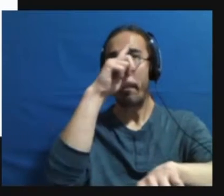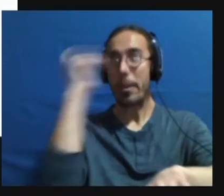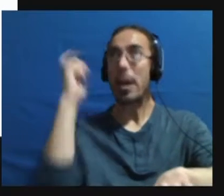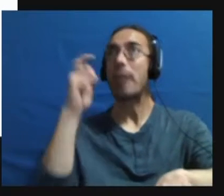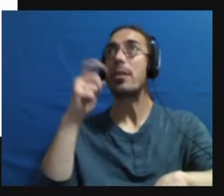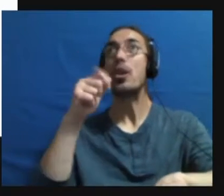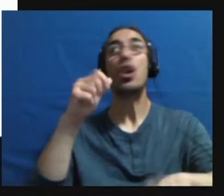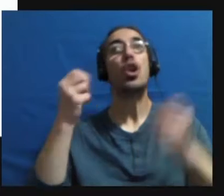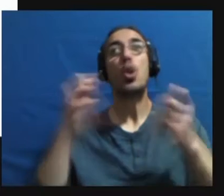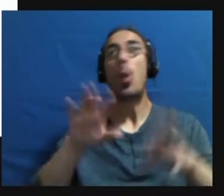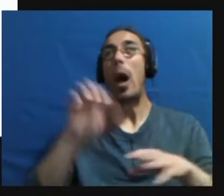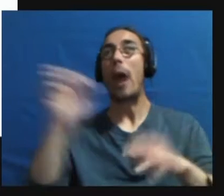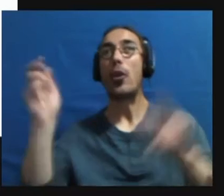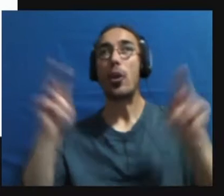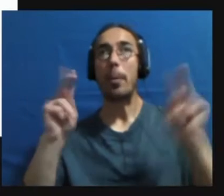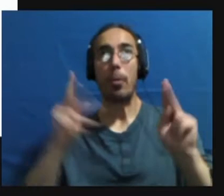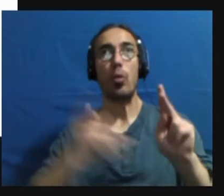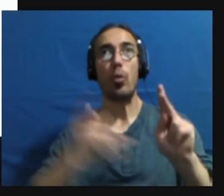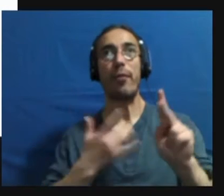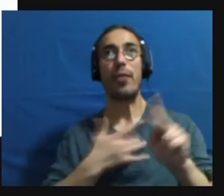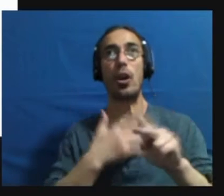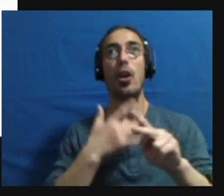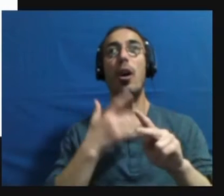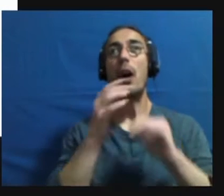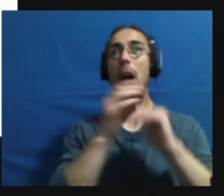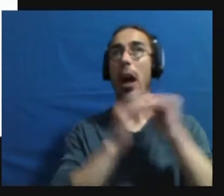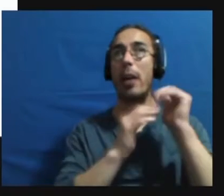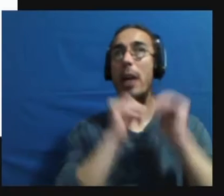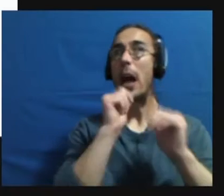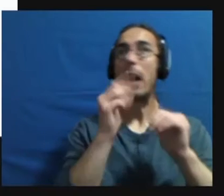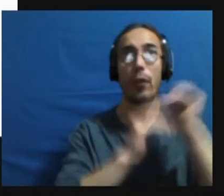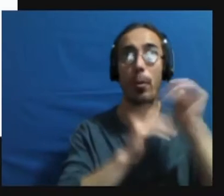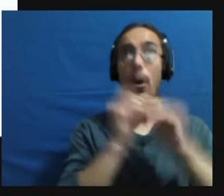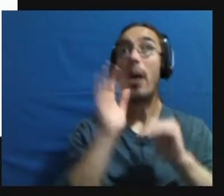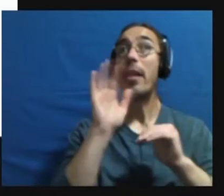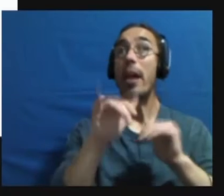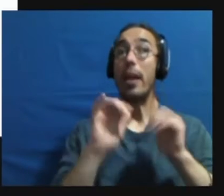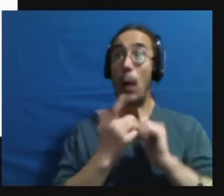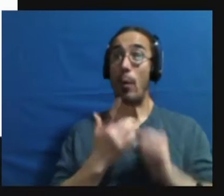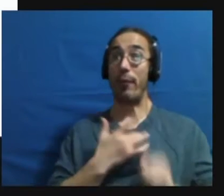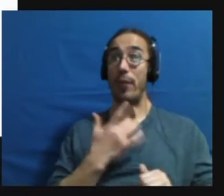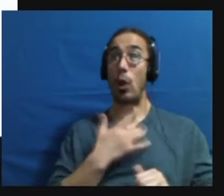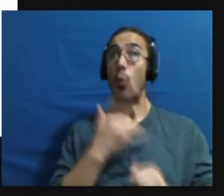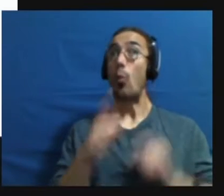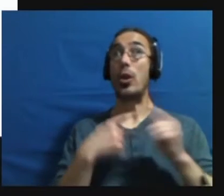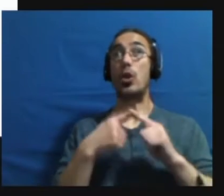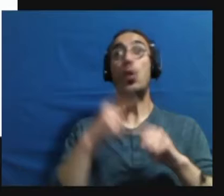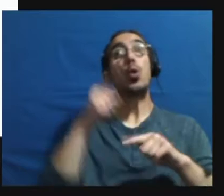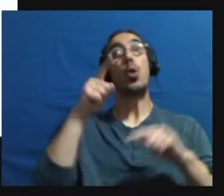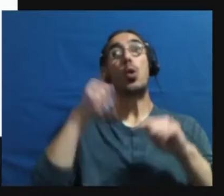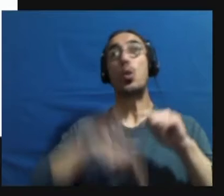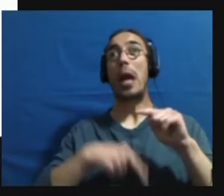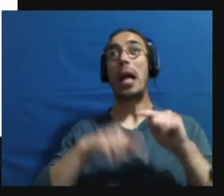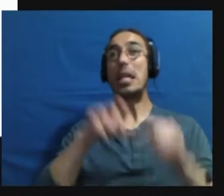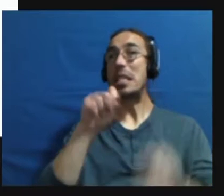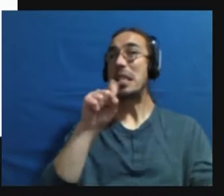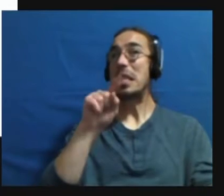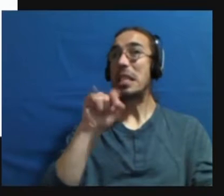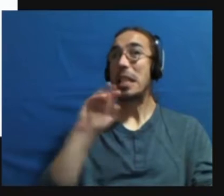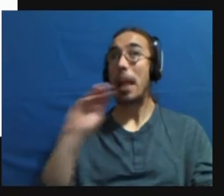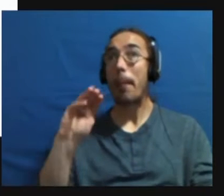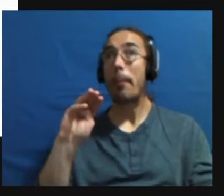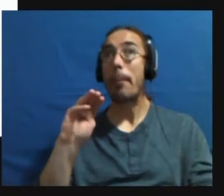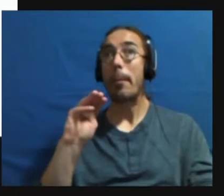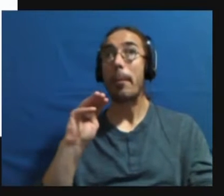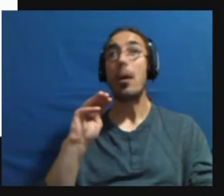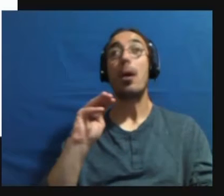uncomfortable. That's how it feels when neurodiverse people aren't allowed to stim in public. Repetitive